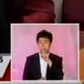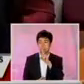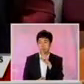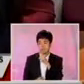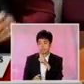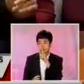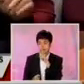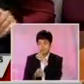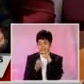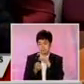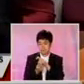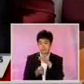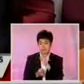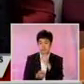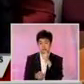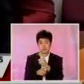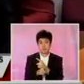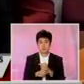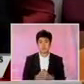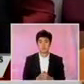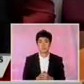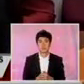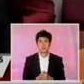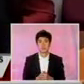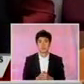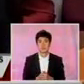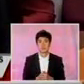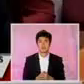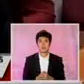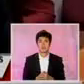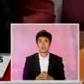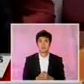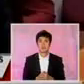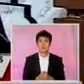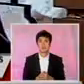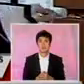Yeah, I'm just trying to recognize each of them. I might have bumped into one of them outside.